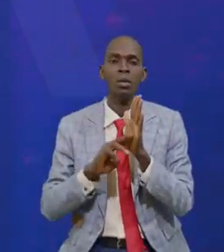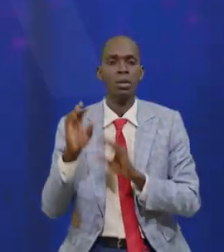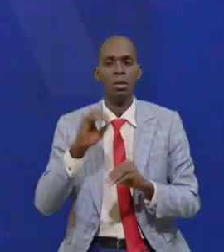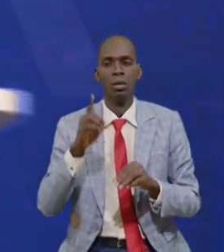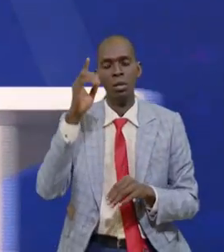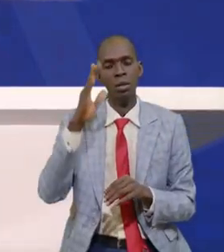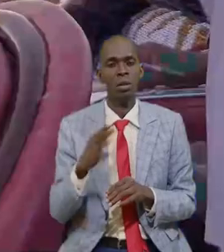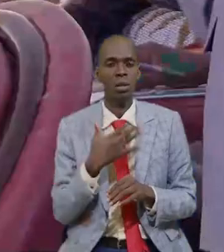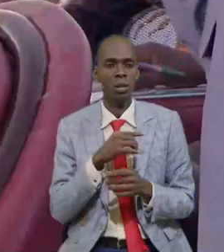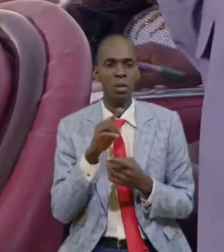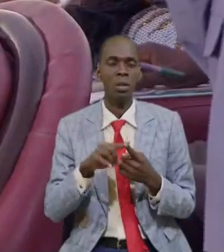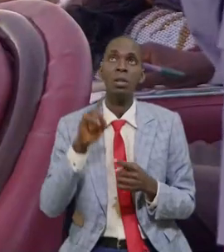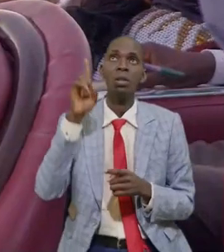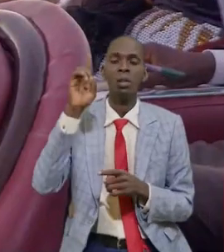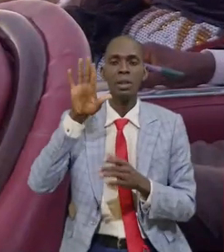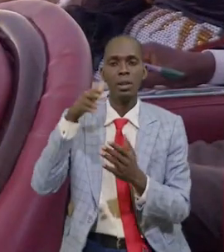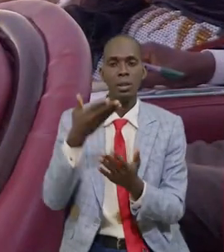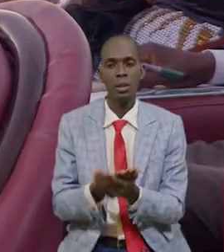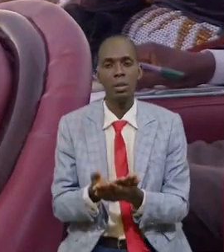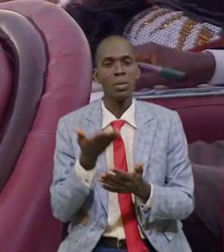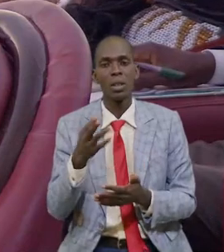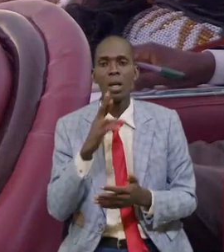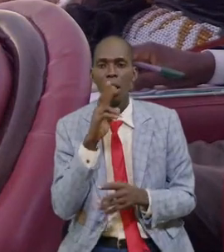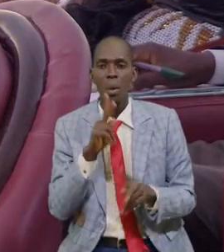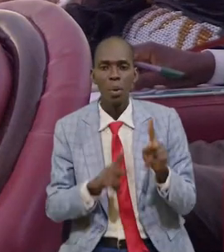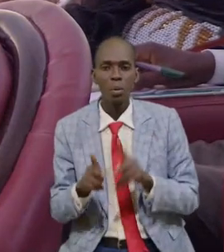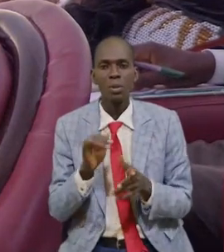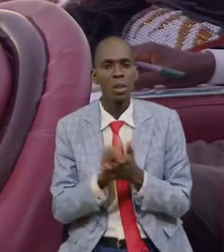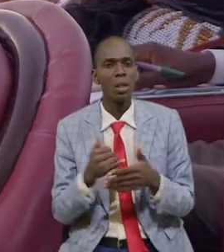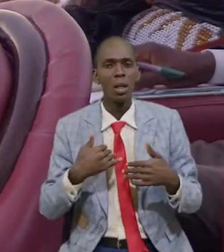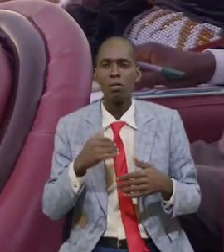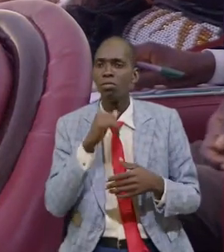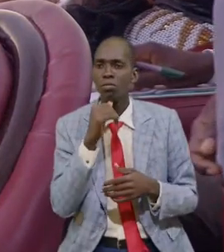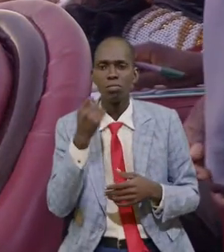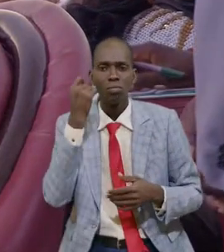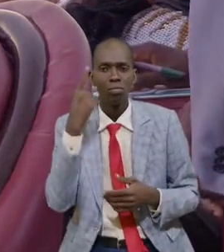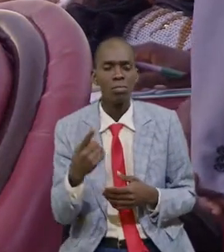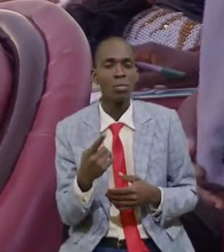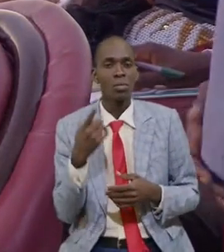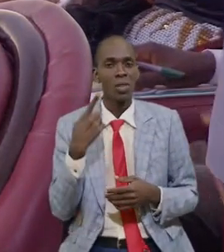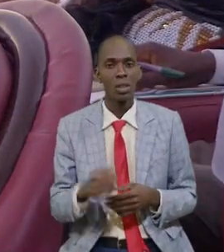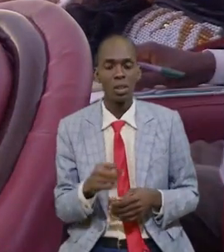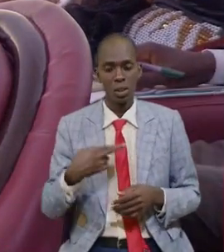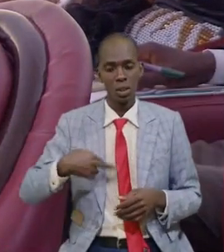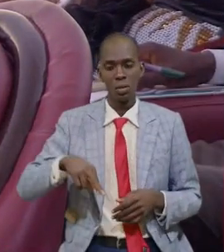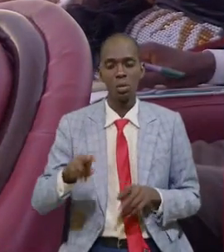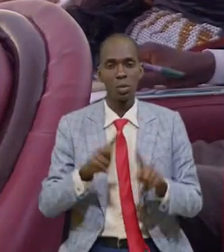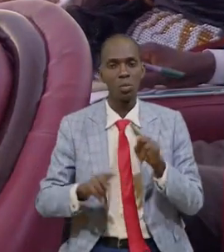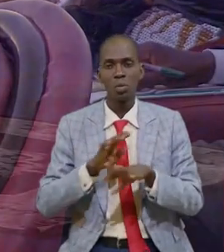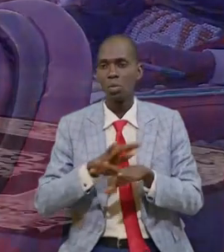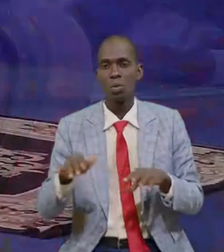know, when he came, there were people that have not understood. The Pharisees did not understand, Sadducees did not